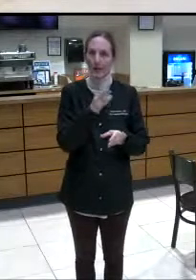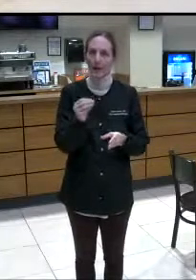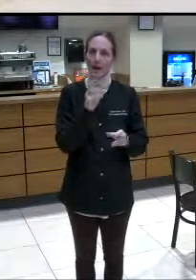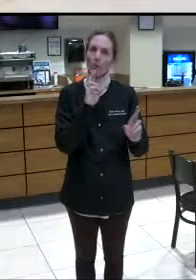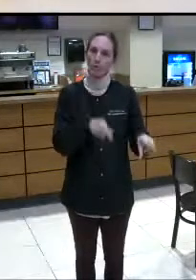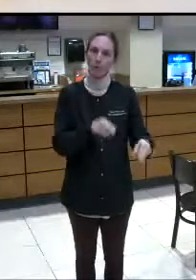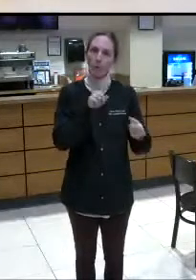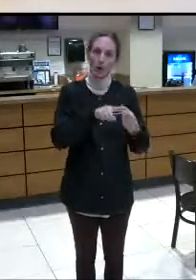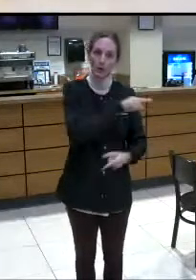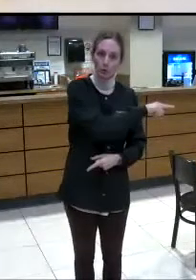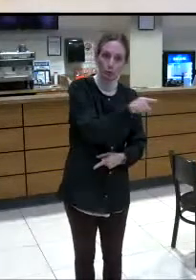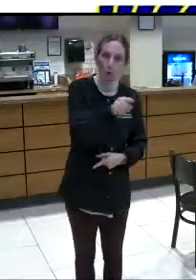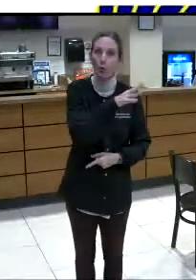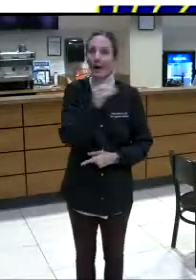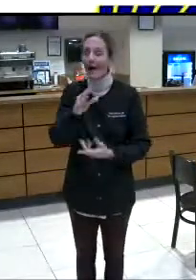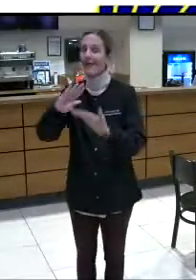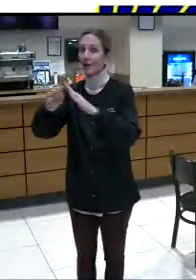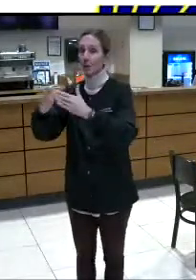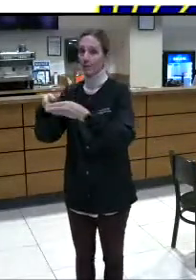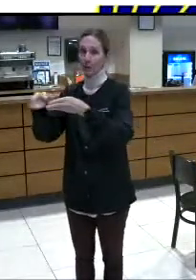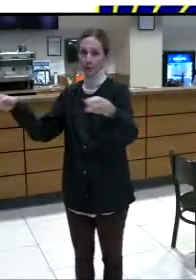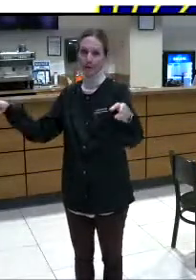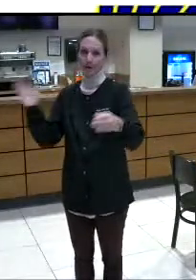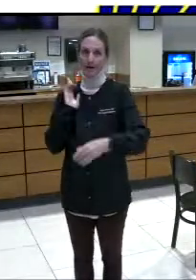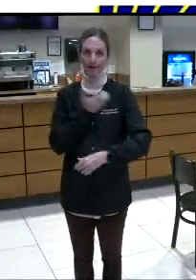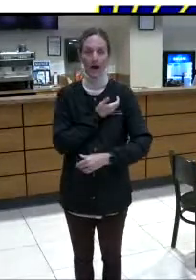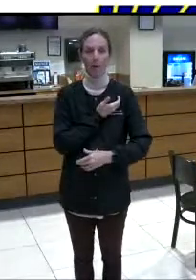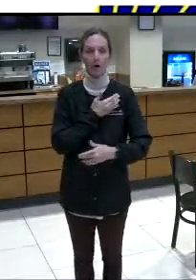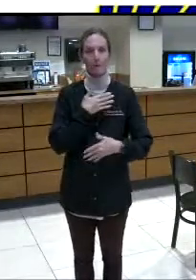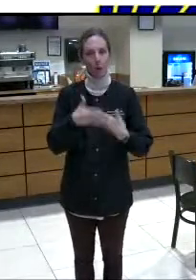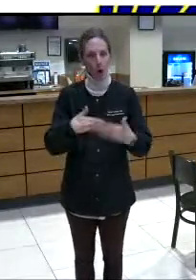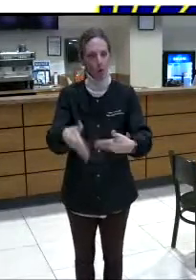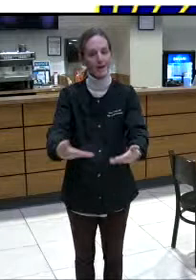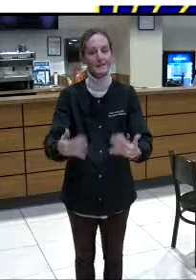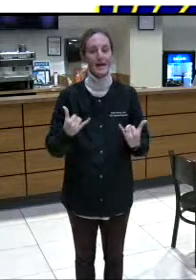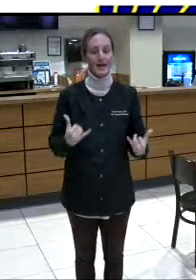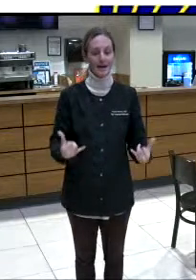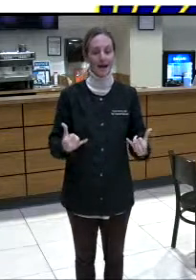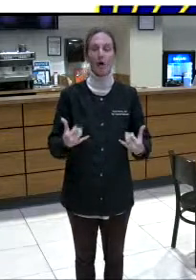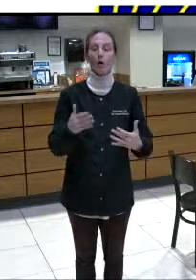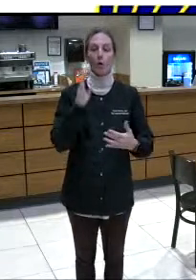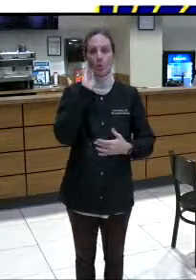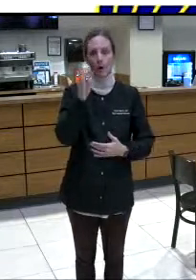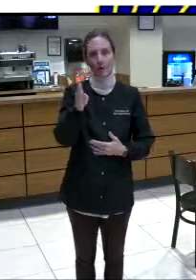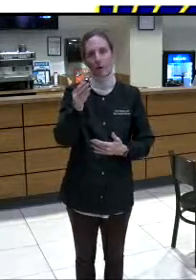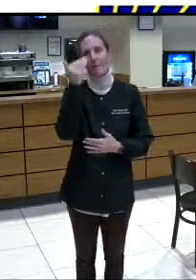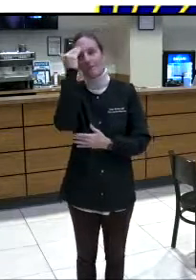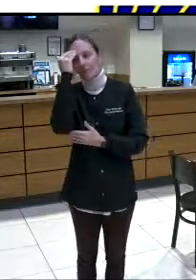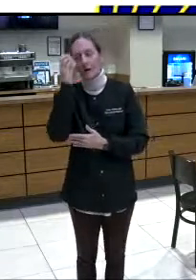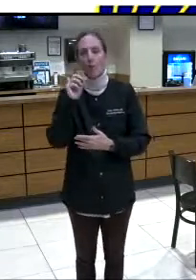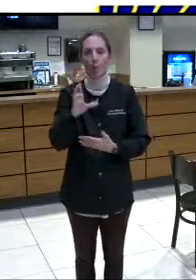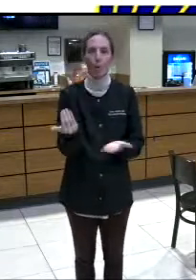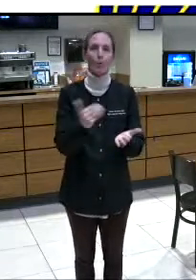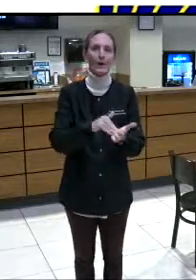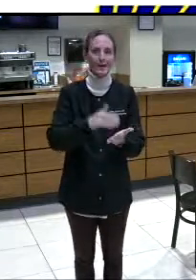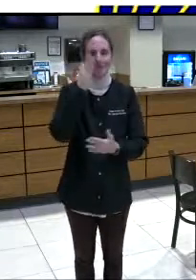our progress. So this evening, we are going to become familiar or refamiliarized with the strategic plan. I know you all